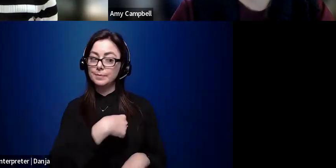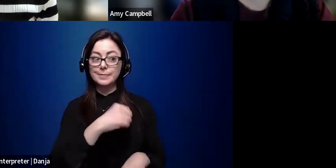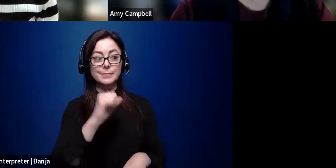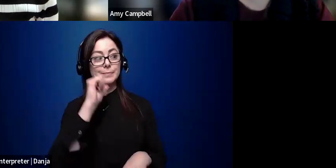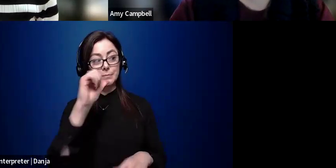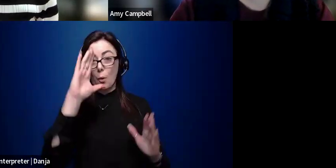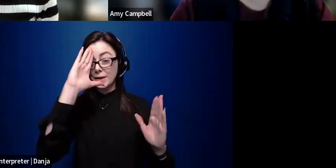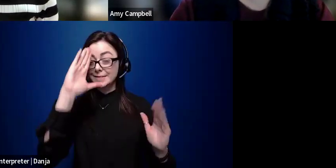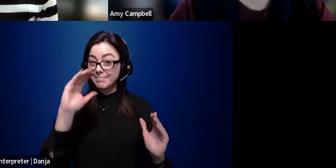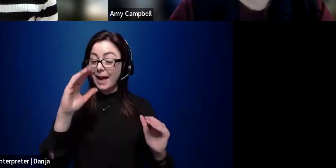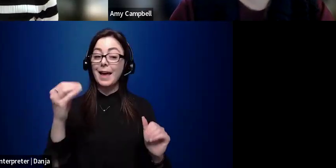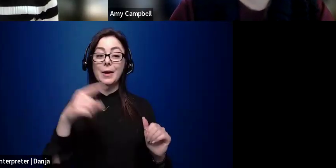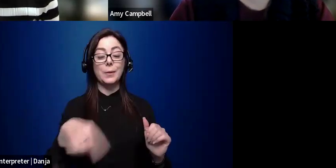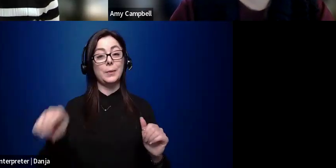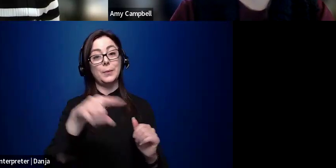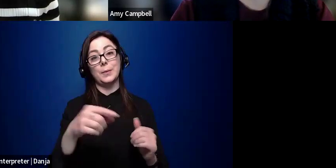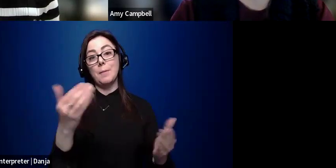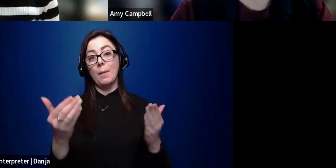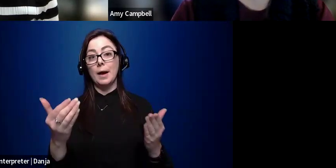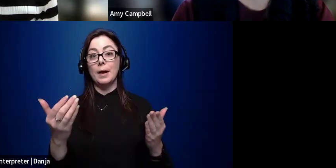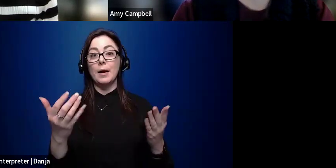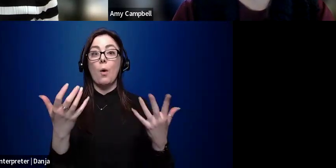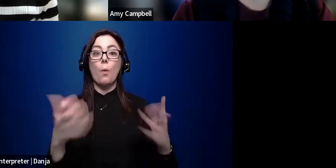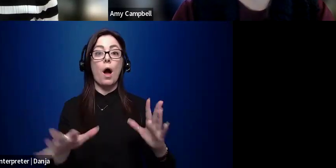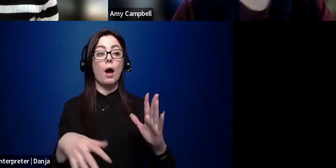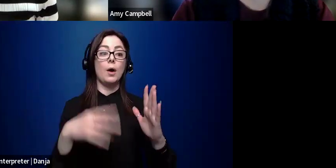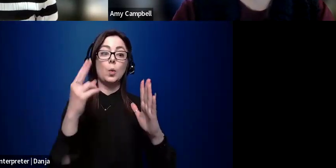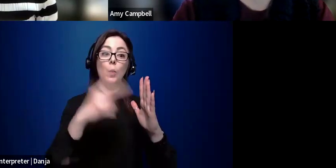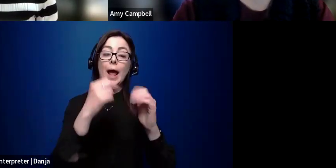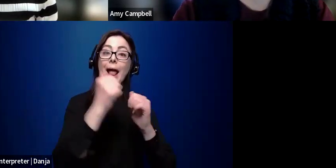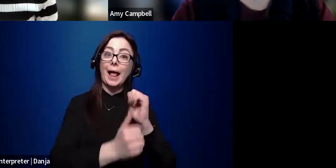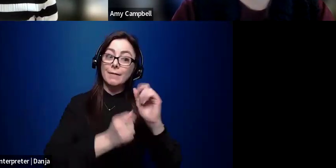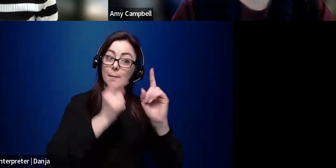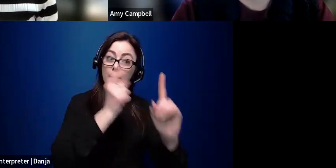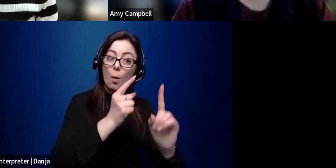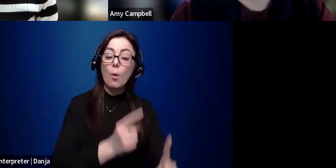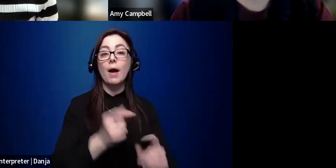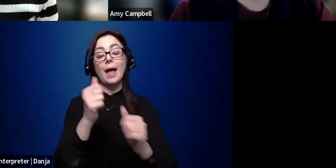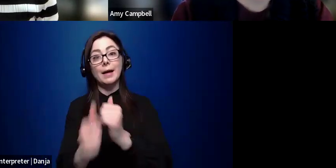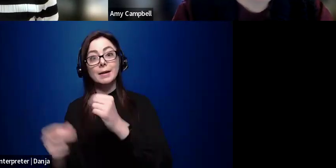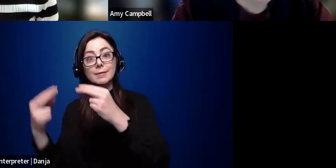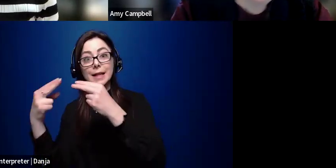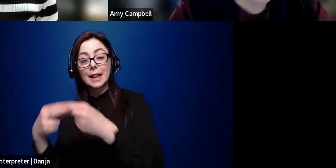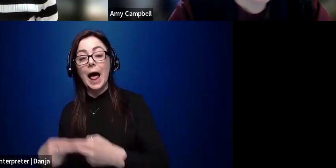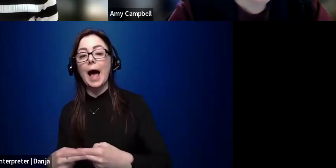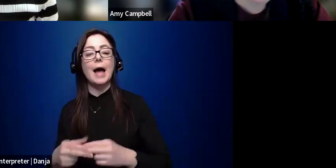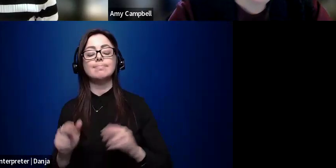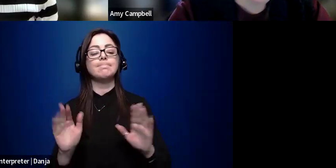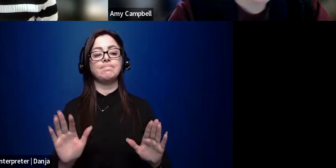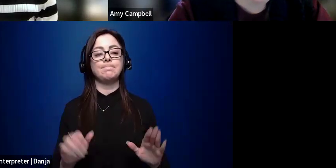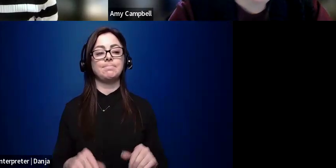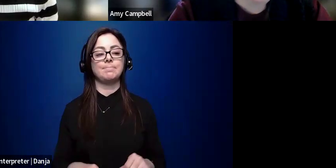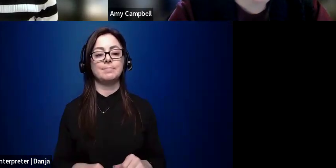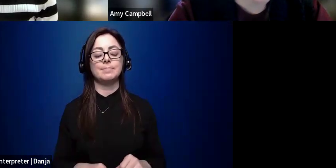to have to, we're not going to read through every bullet point in every slide. So our reason, though,